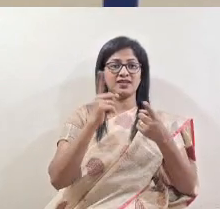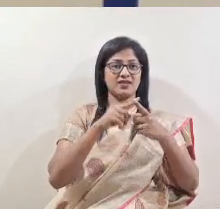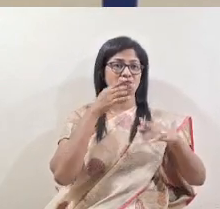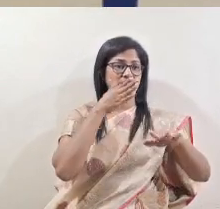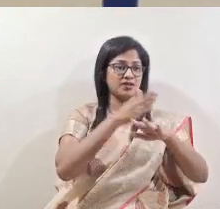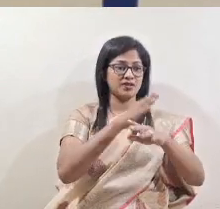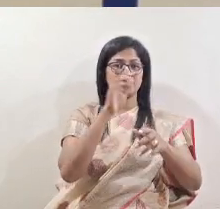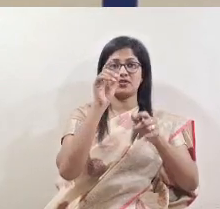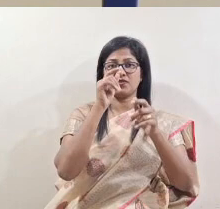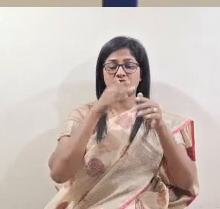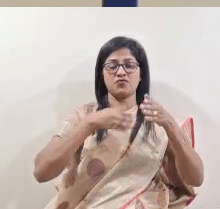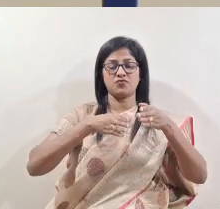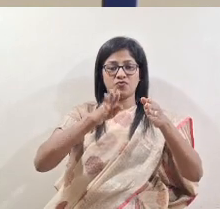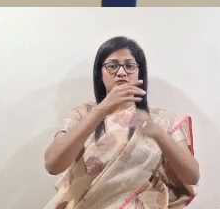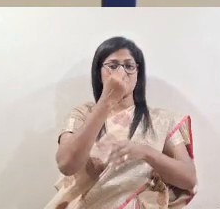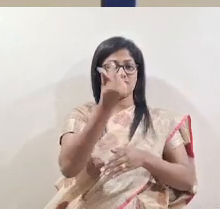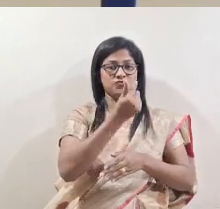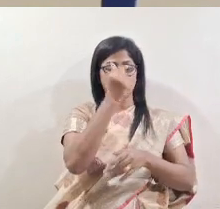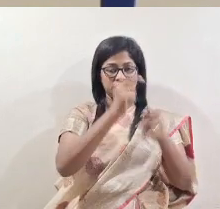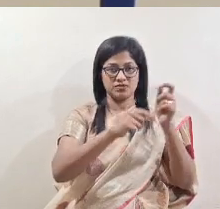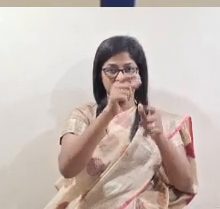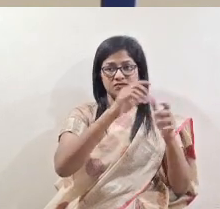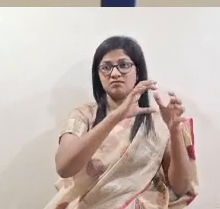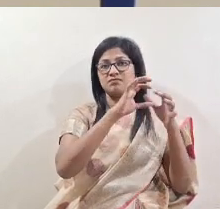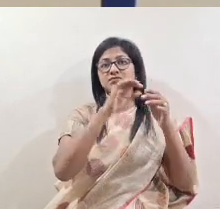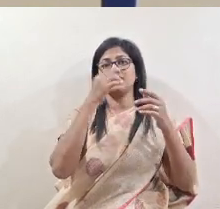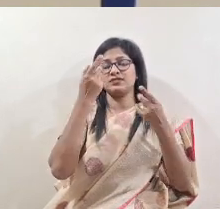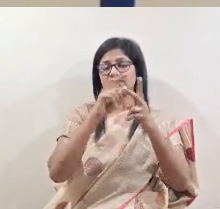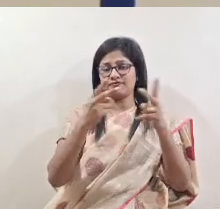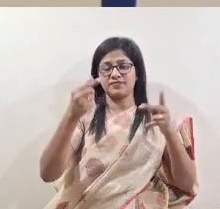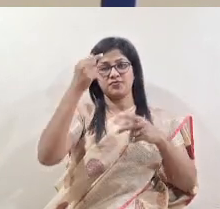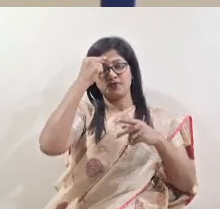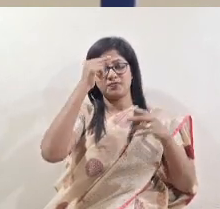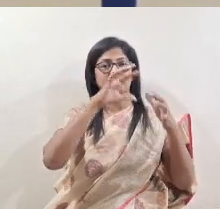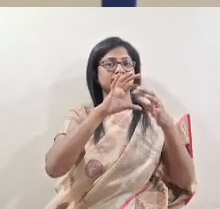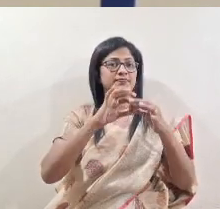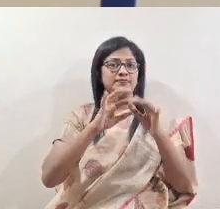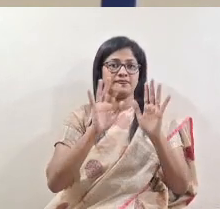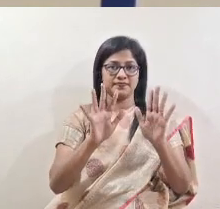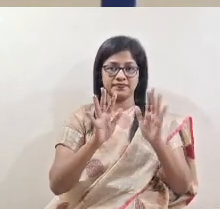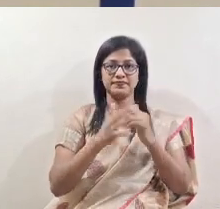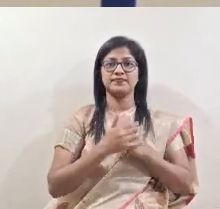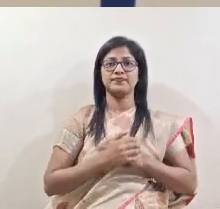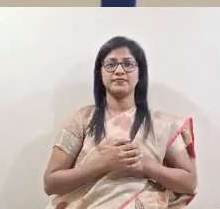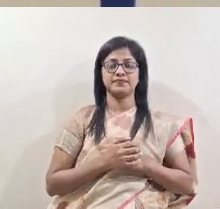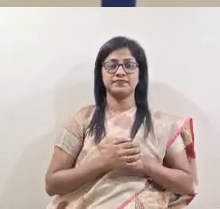the vulnerable road users and different issues concerned with those.